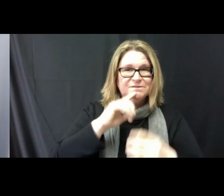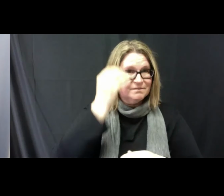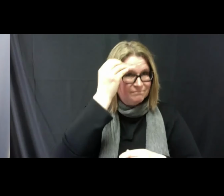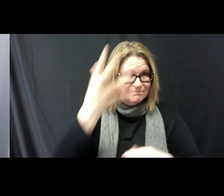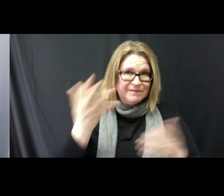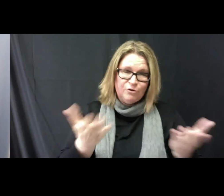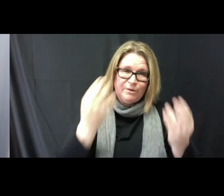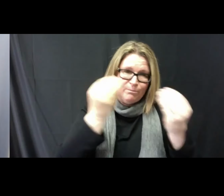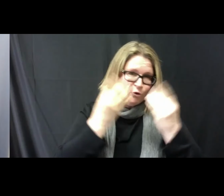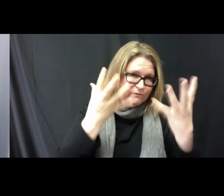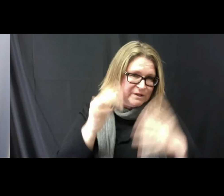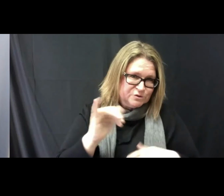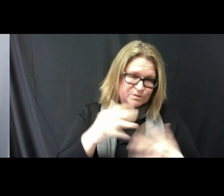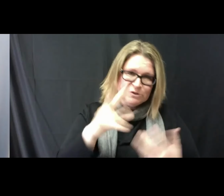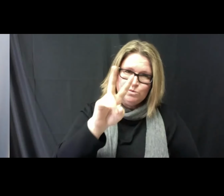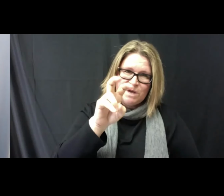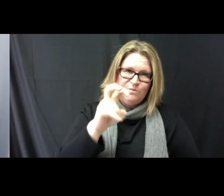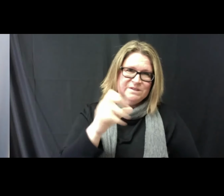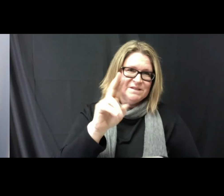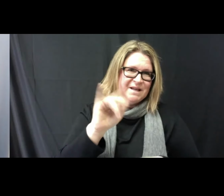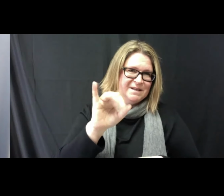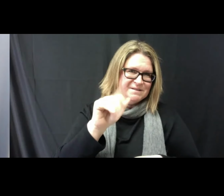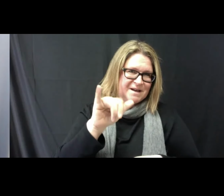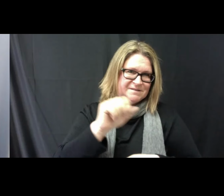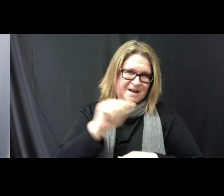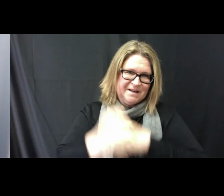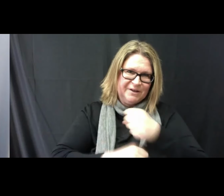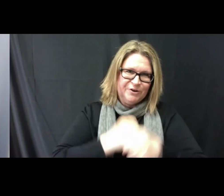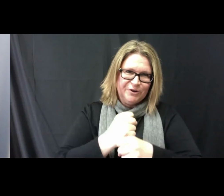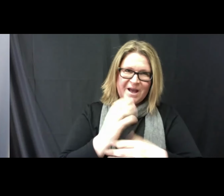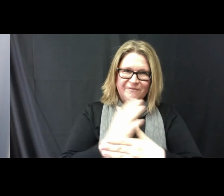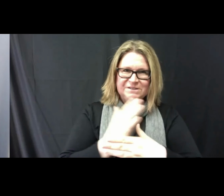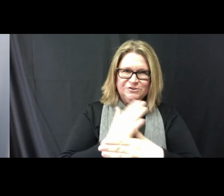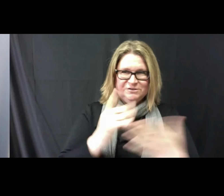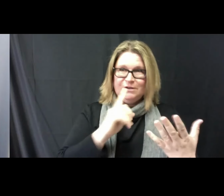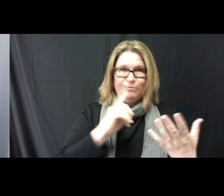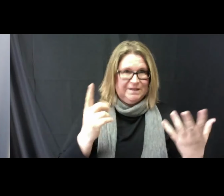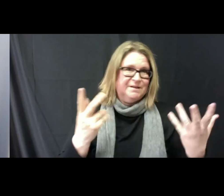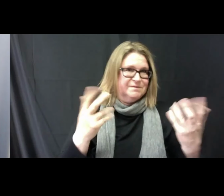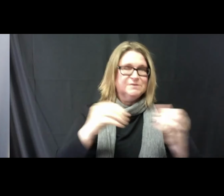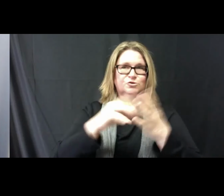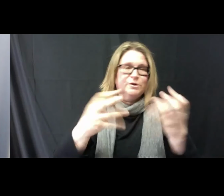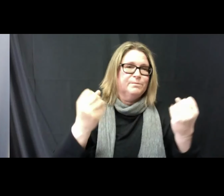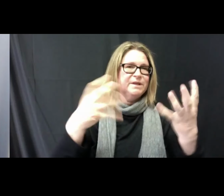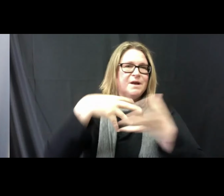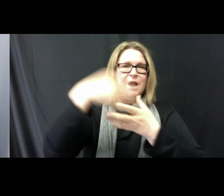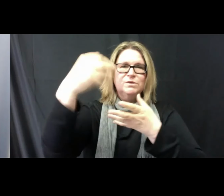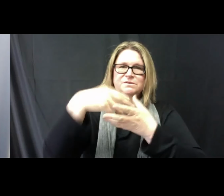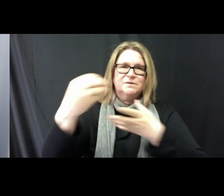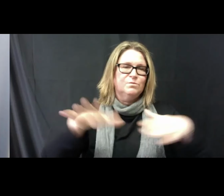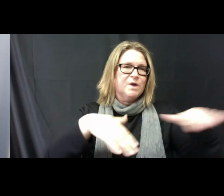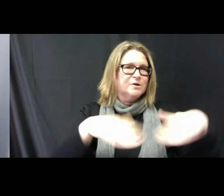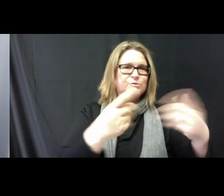we have lots of sunshine in this area, and it's a great, you know, we have great